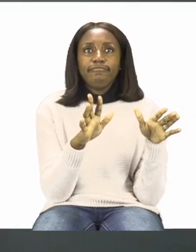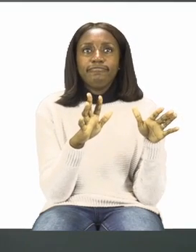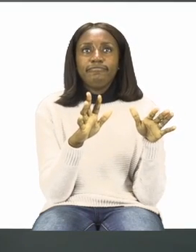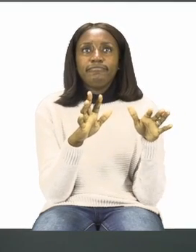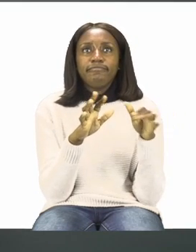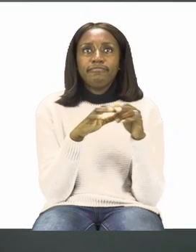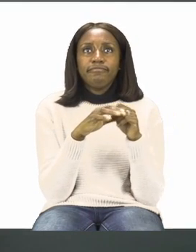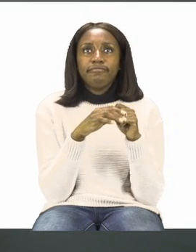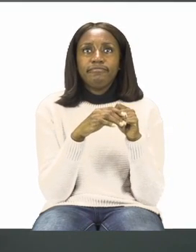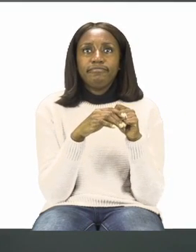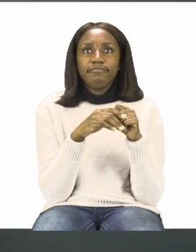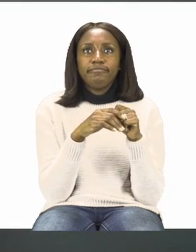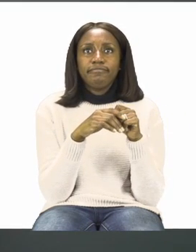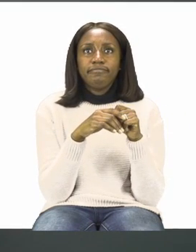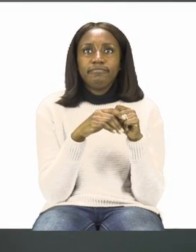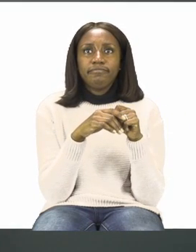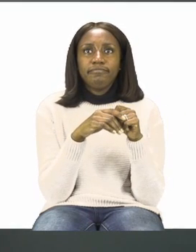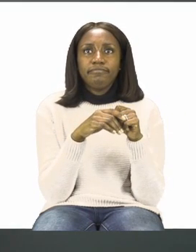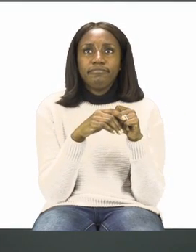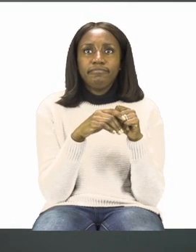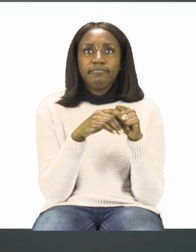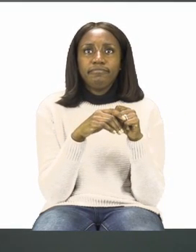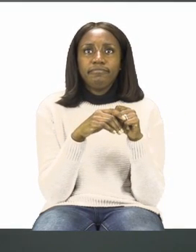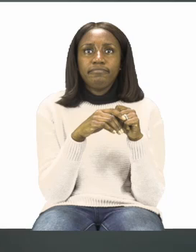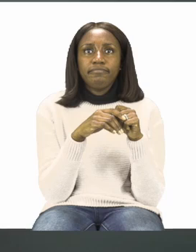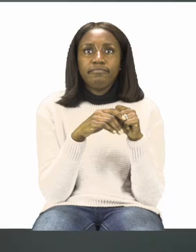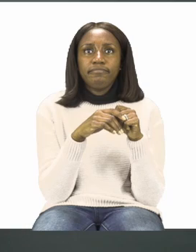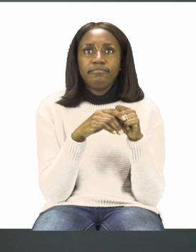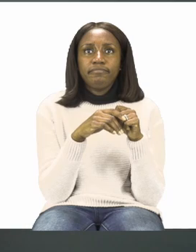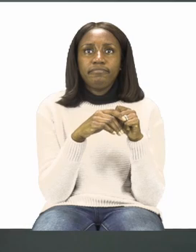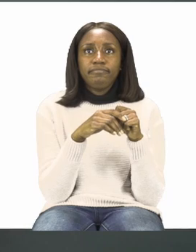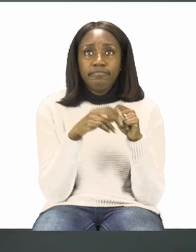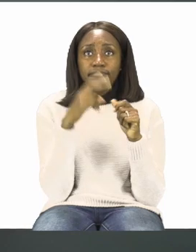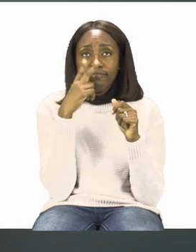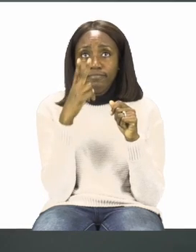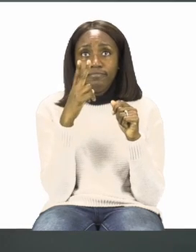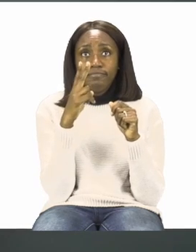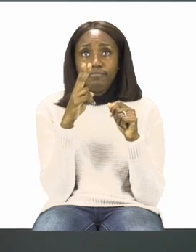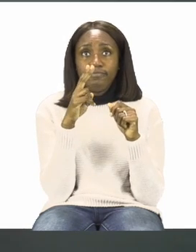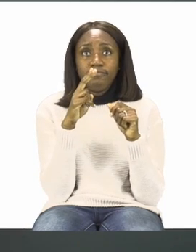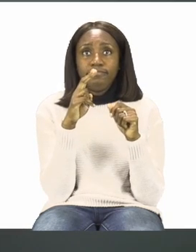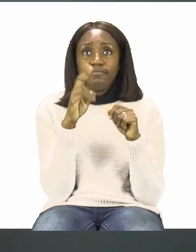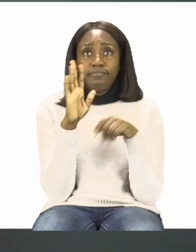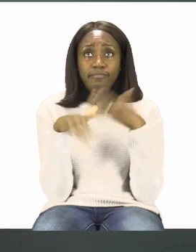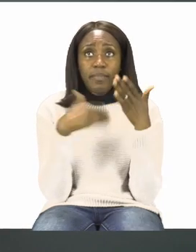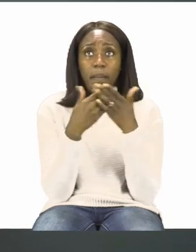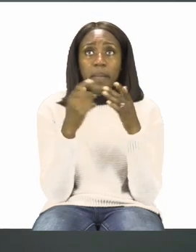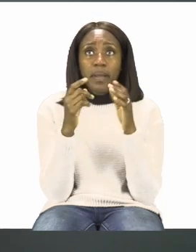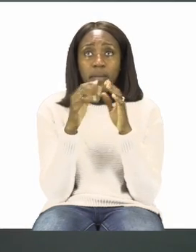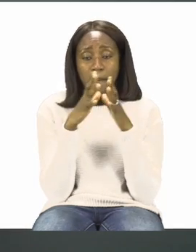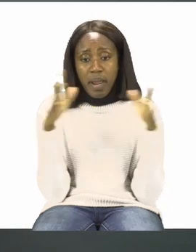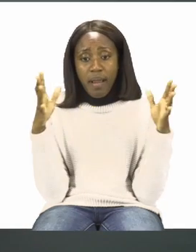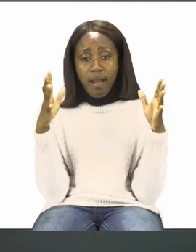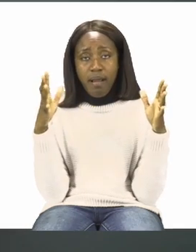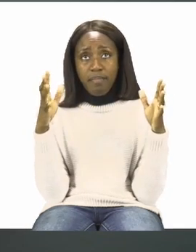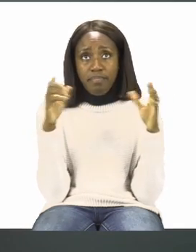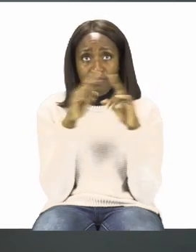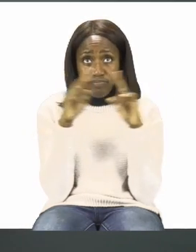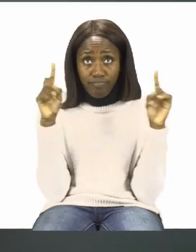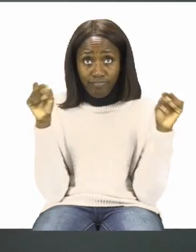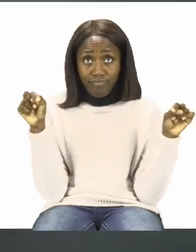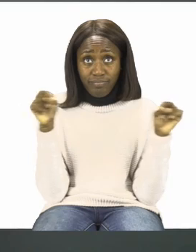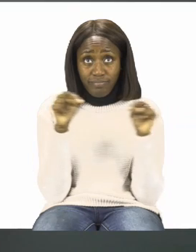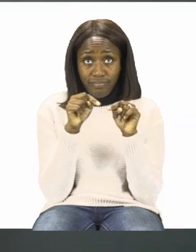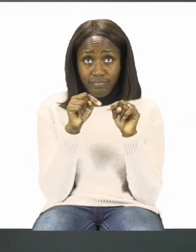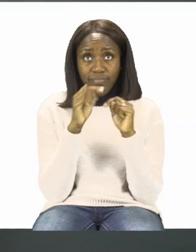pictures, I want us to go back to the bigger picture. So I also have a